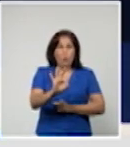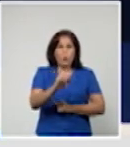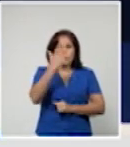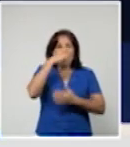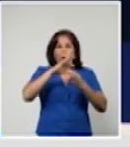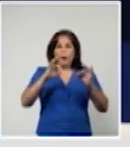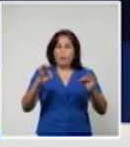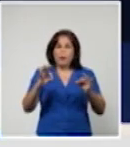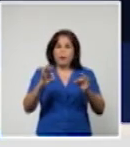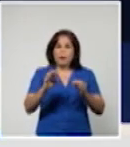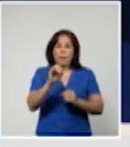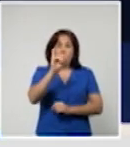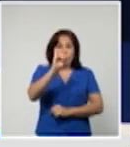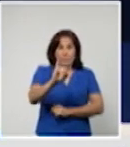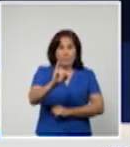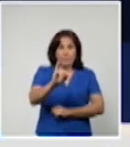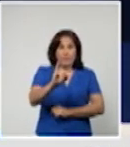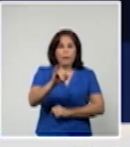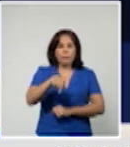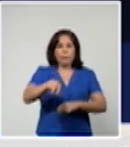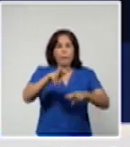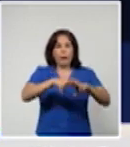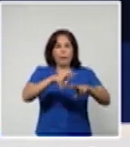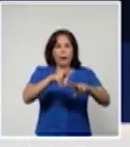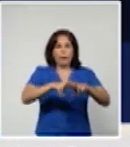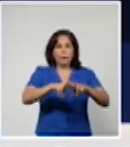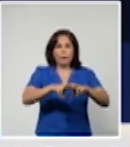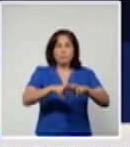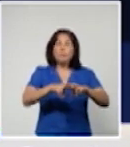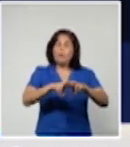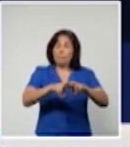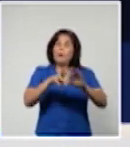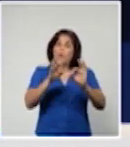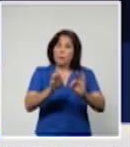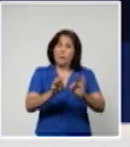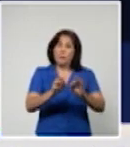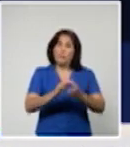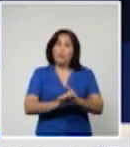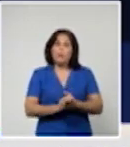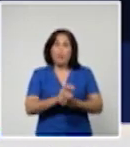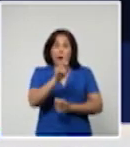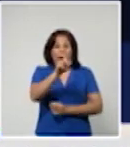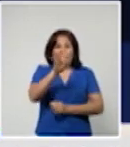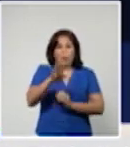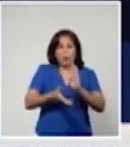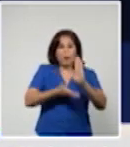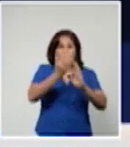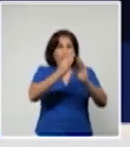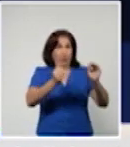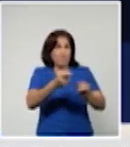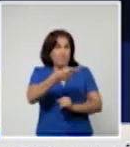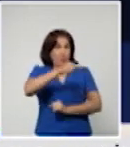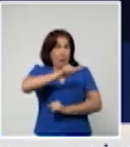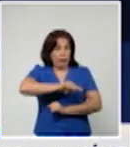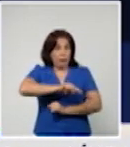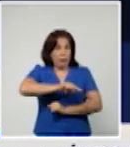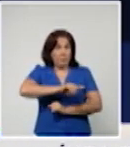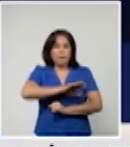seen over recent days, 14 to be exact, 8 from Artemisa and 6 from